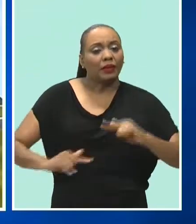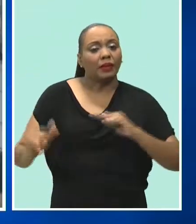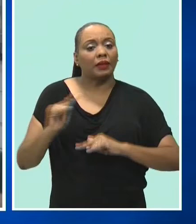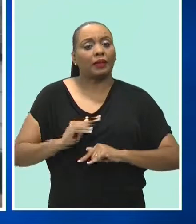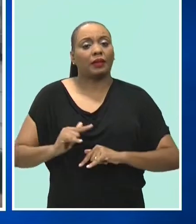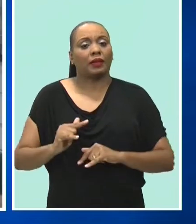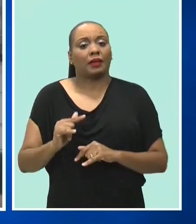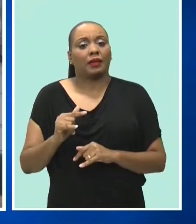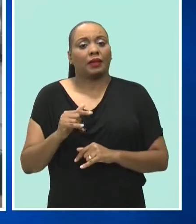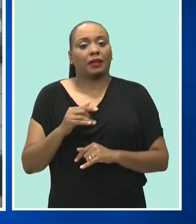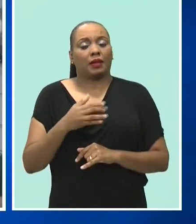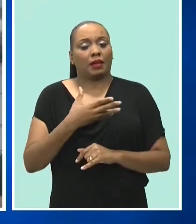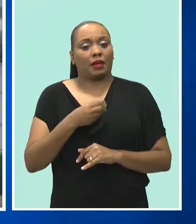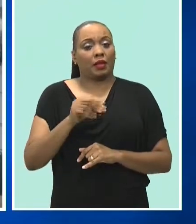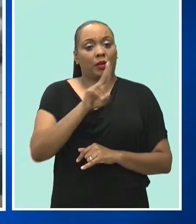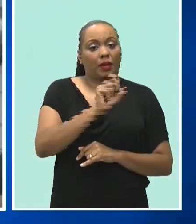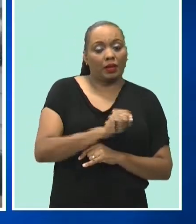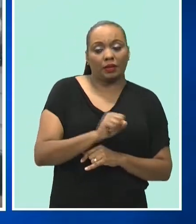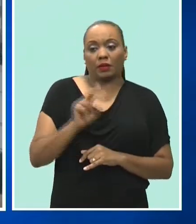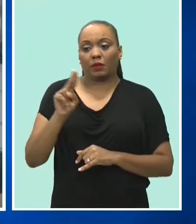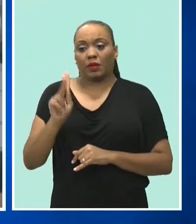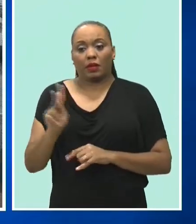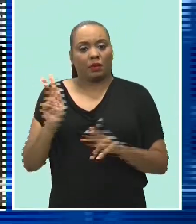United States and the United Kingdom markets.